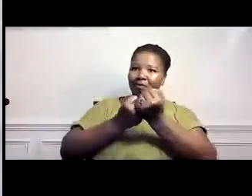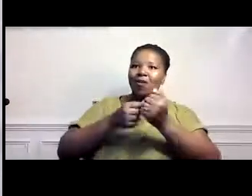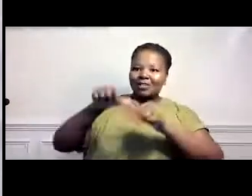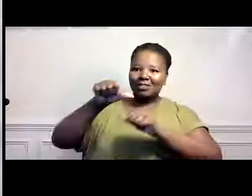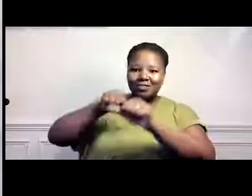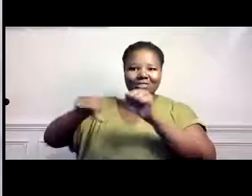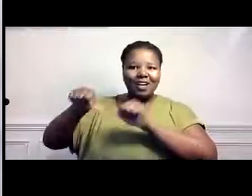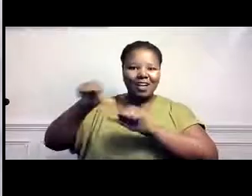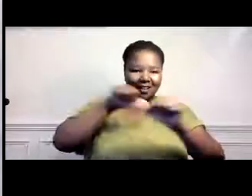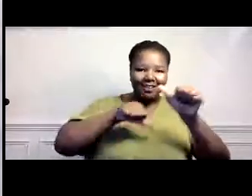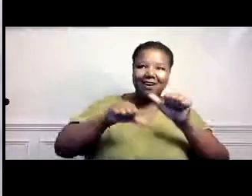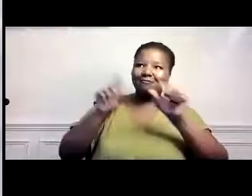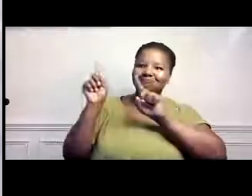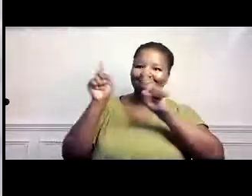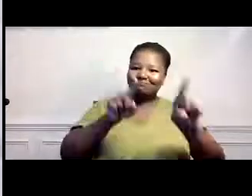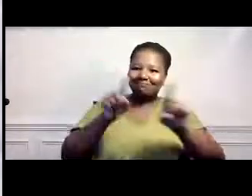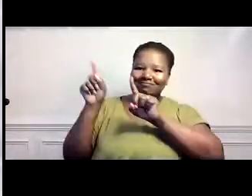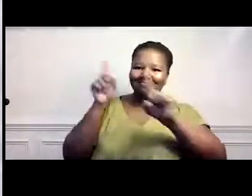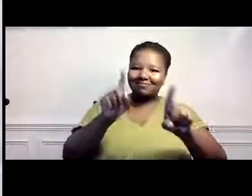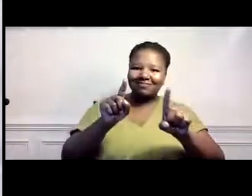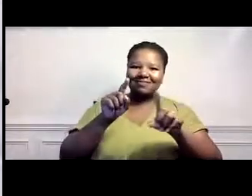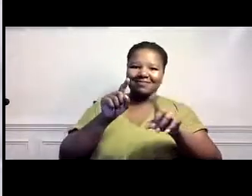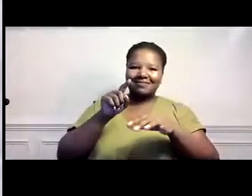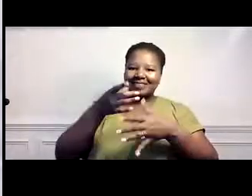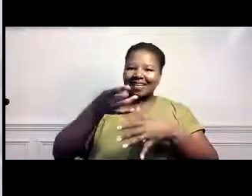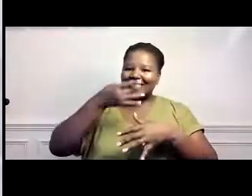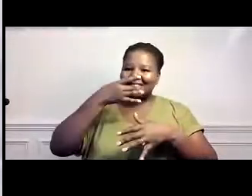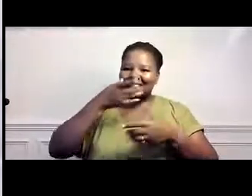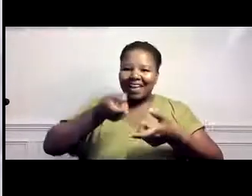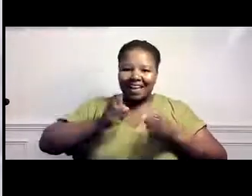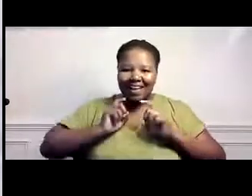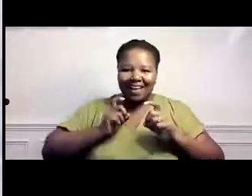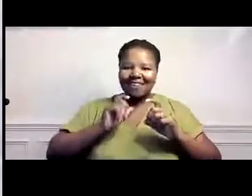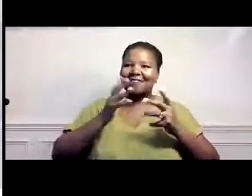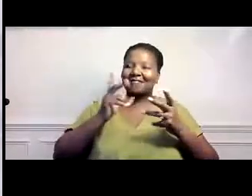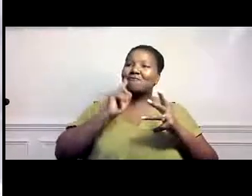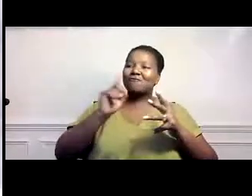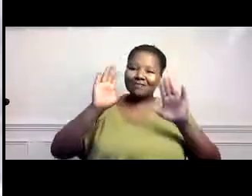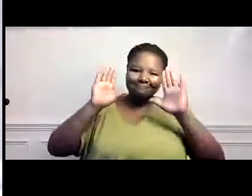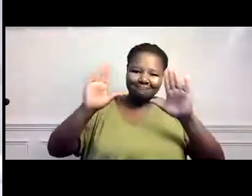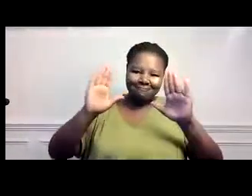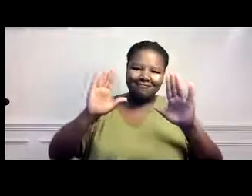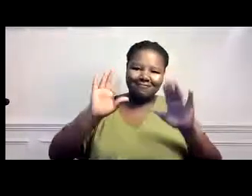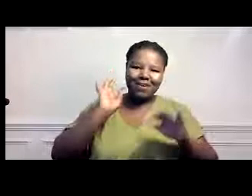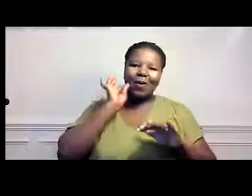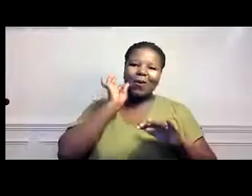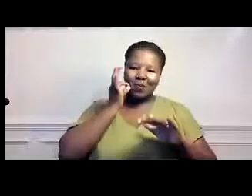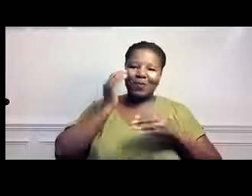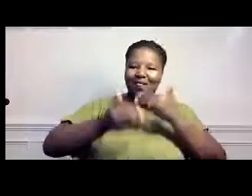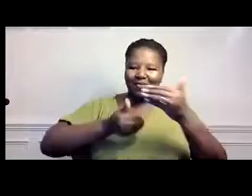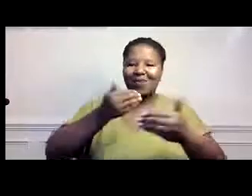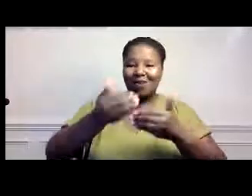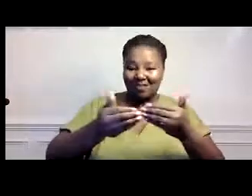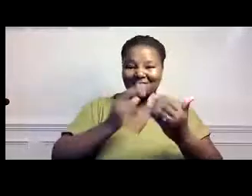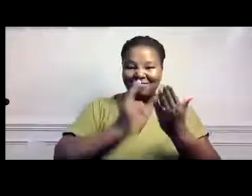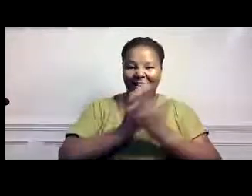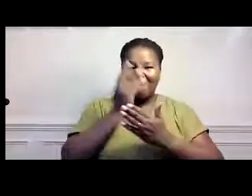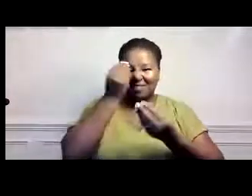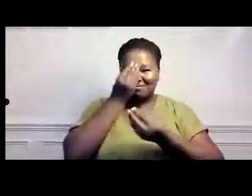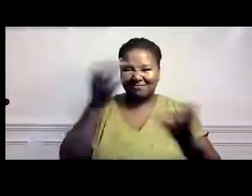water bottles and snacks if you needed it. Like it was a really cool process, honestly.